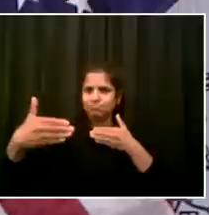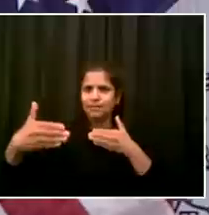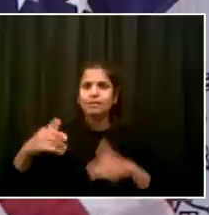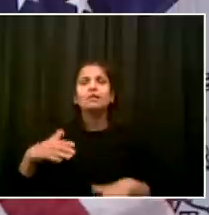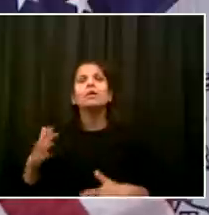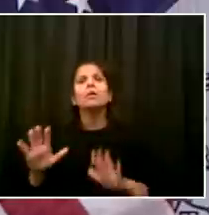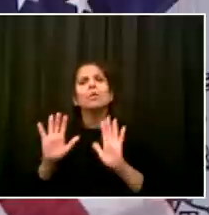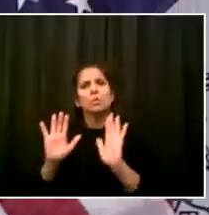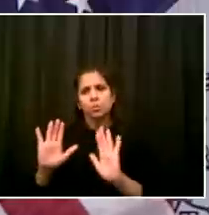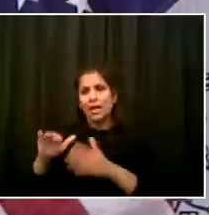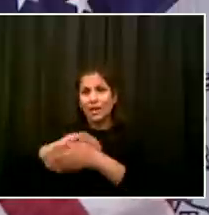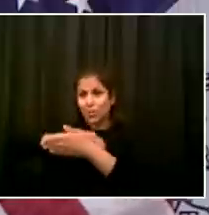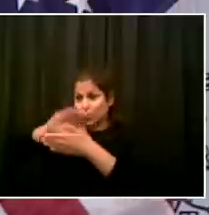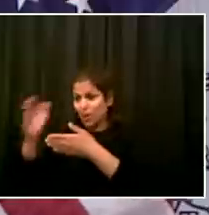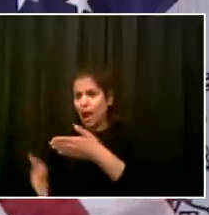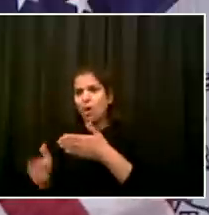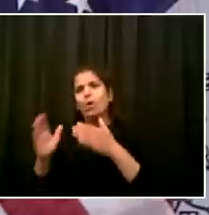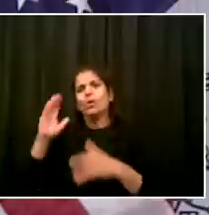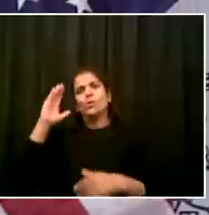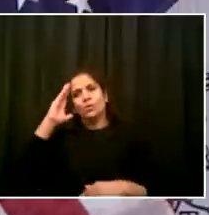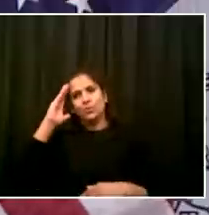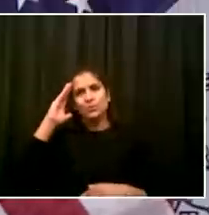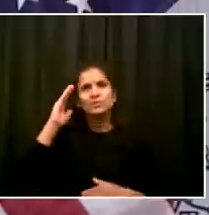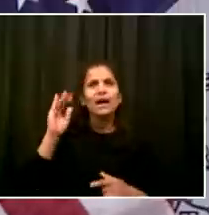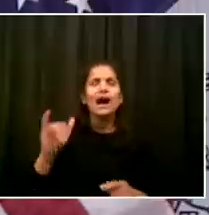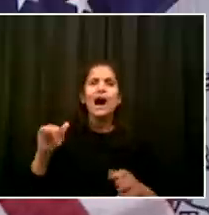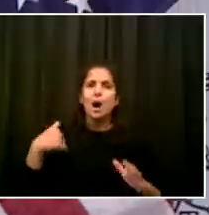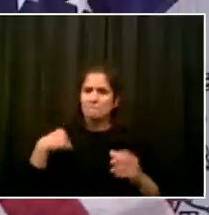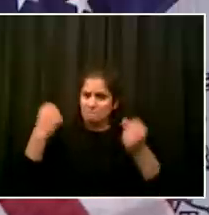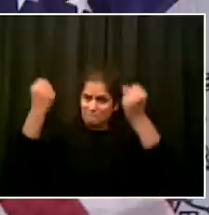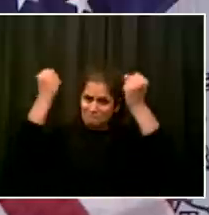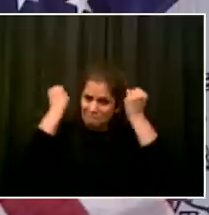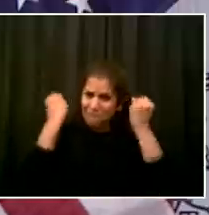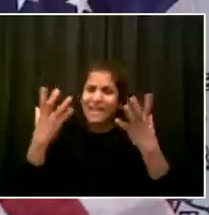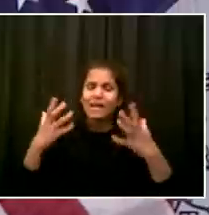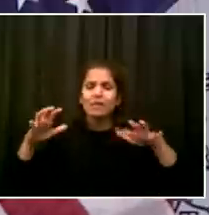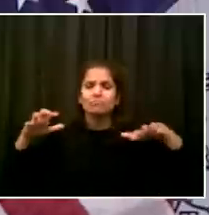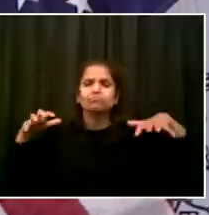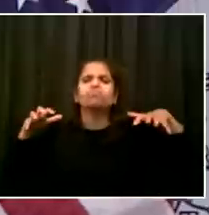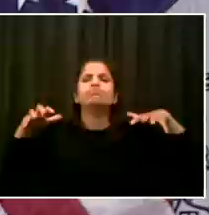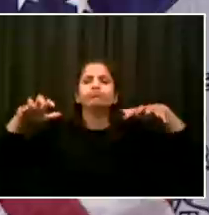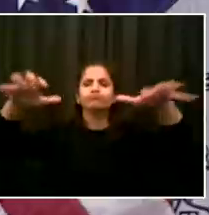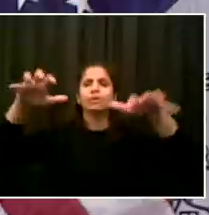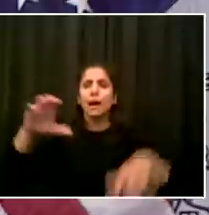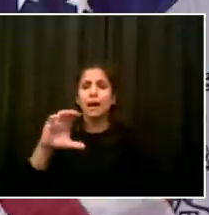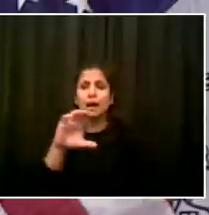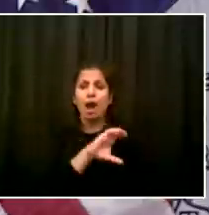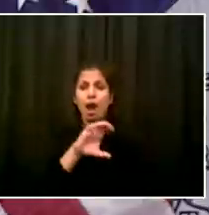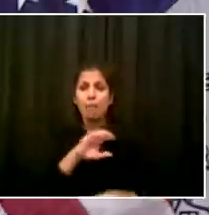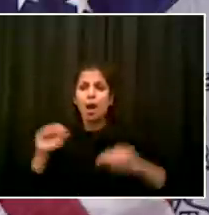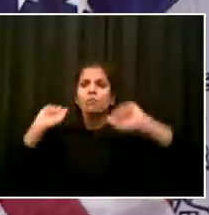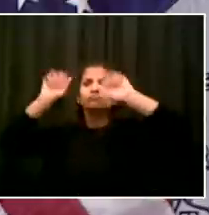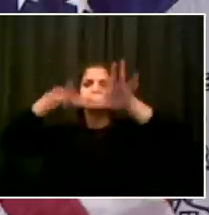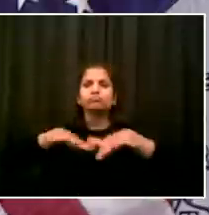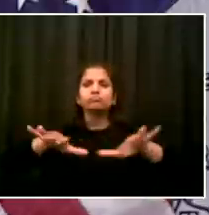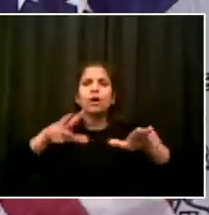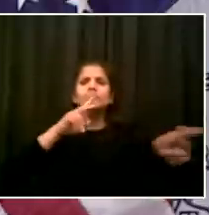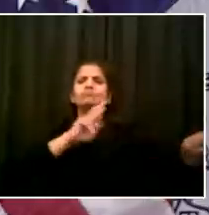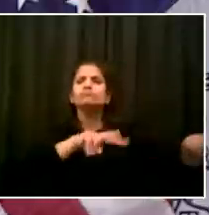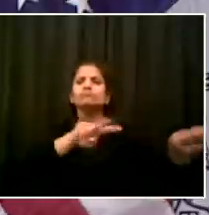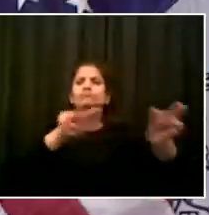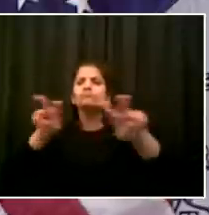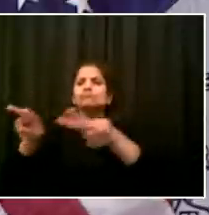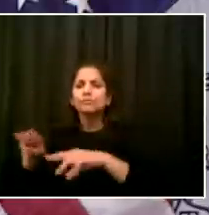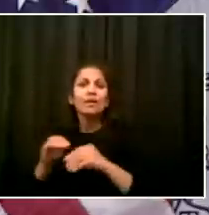from school safety and parks. Auxiliaries coming on next week in the parks. You'll see a number of uniformed